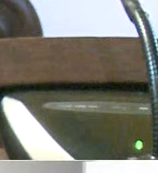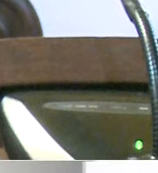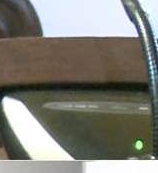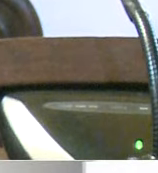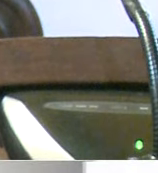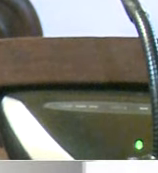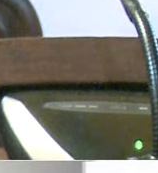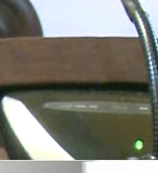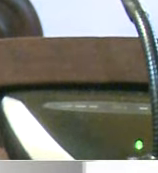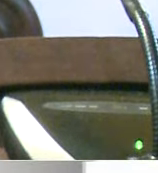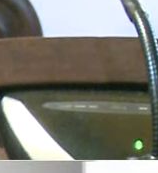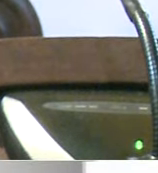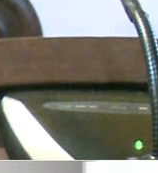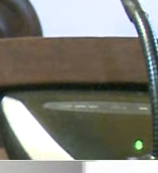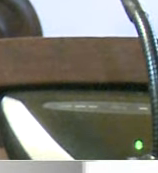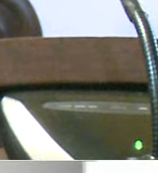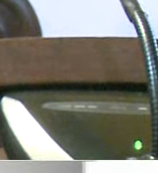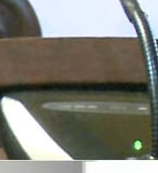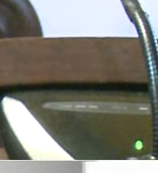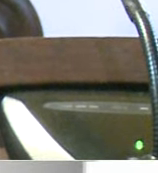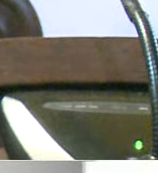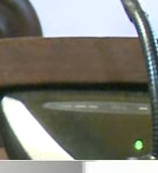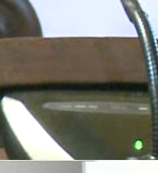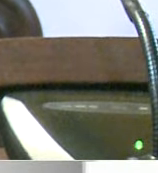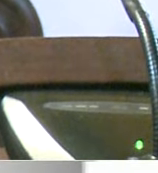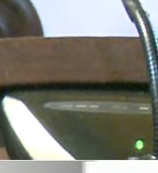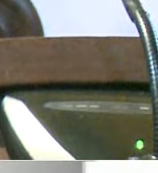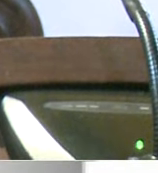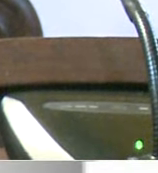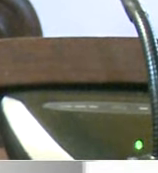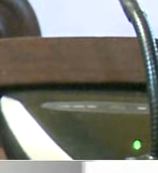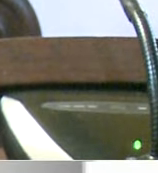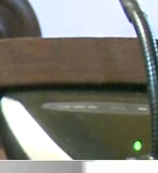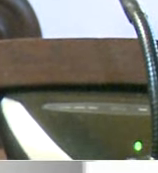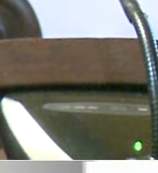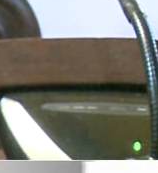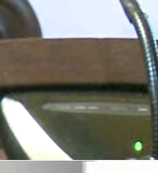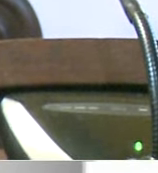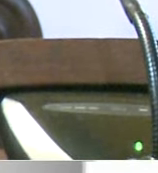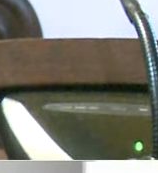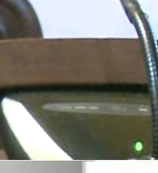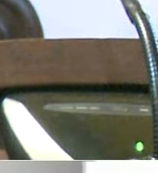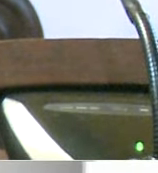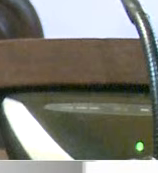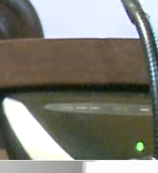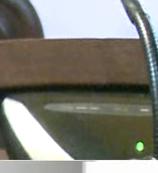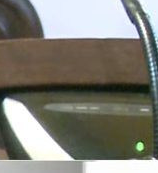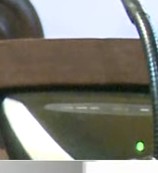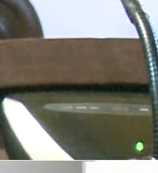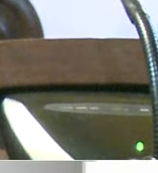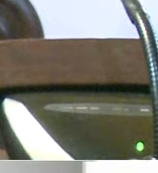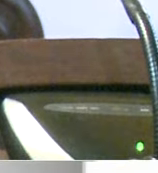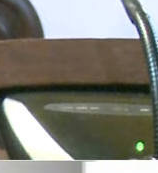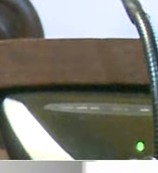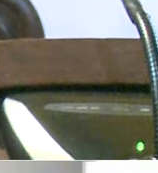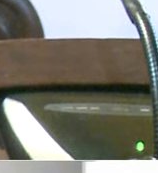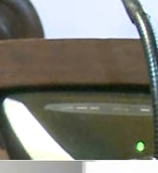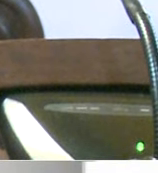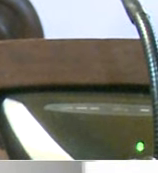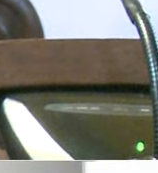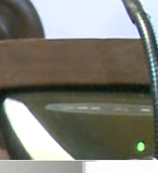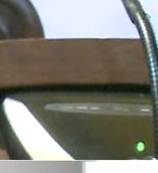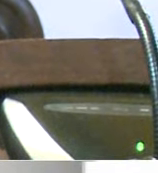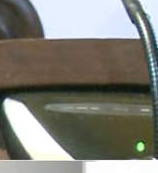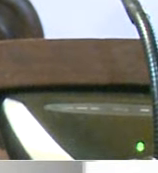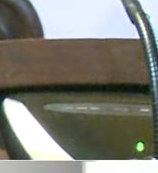tomb. He saw the strips of linen lying there, as well as the burial cloth that had